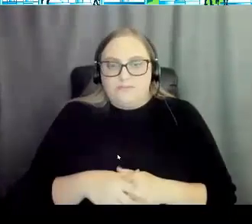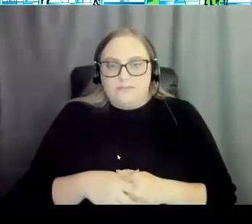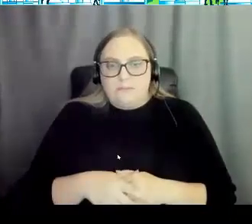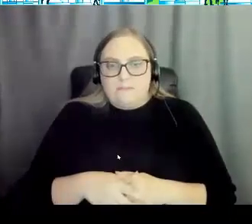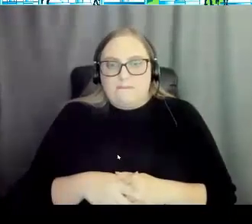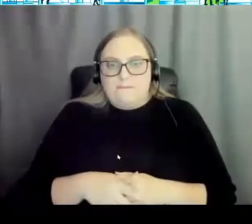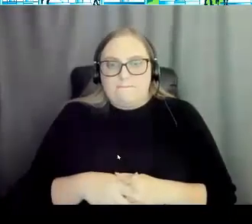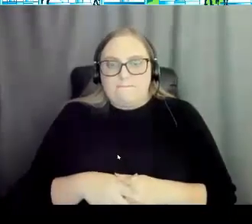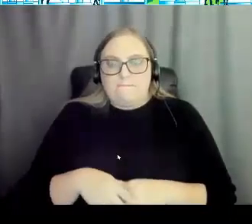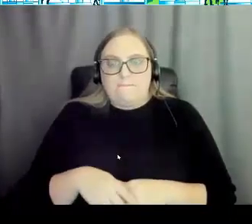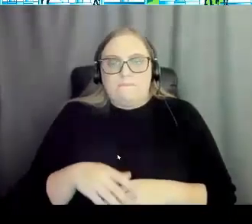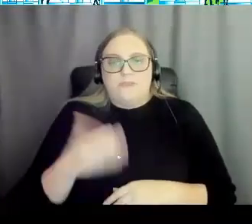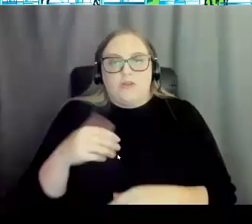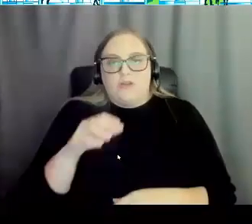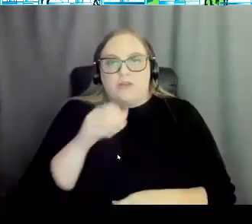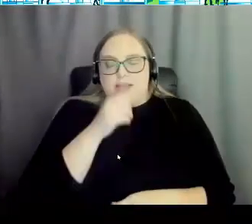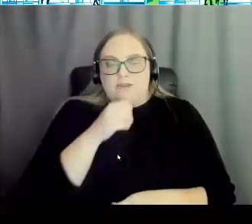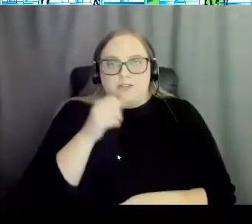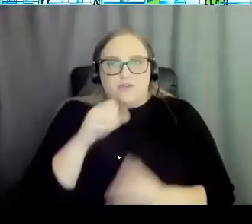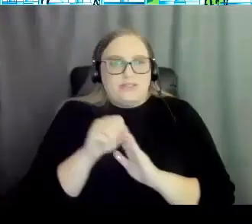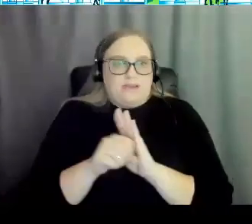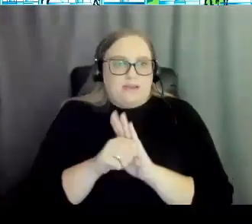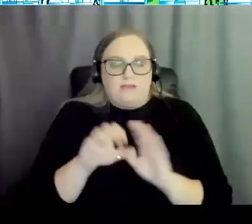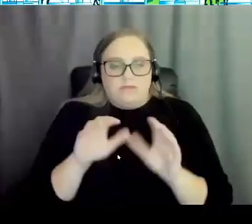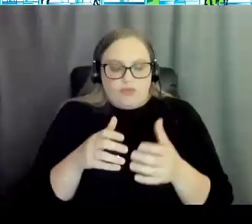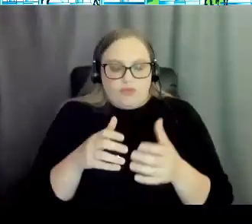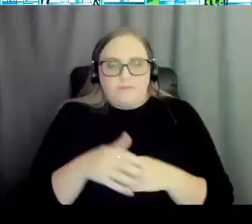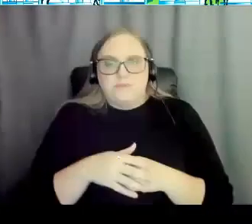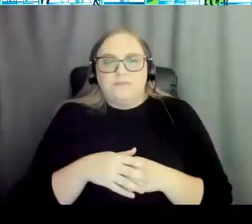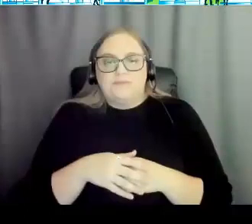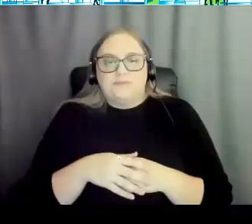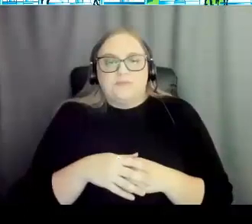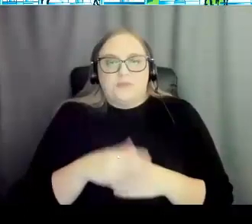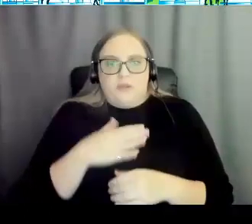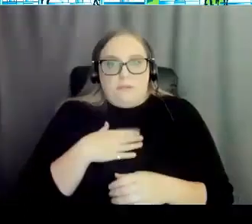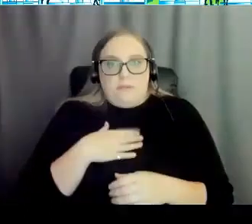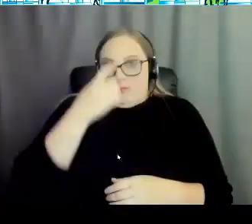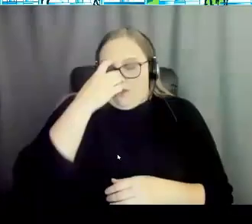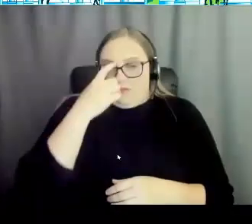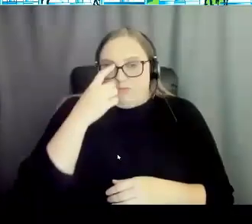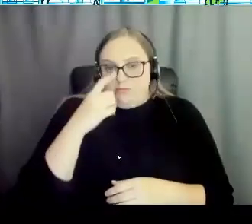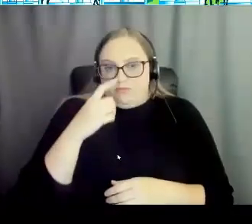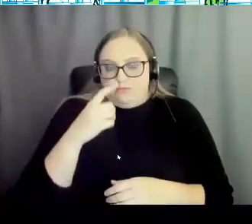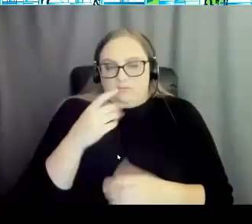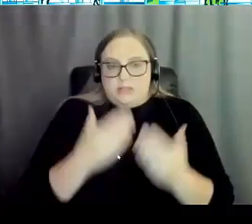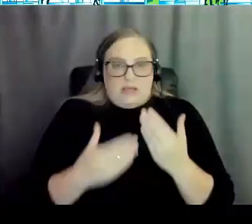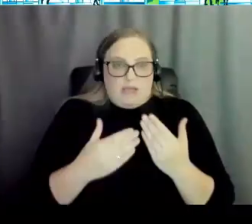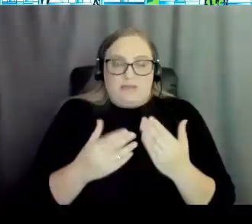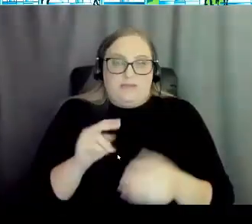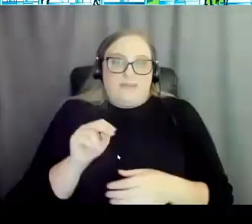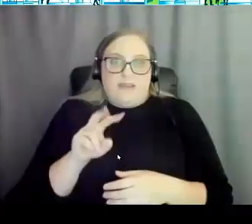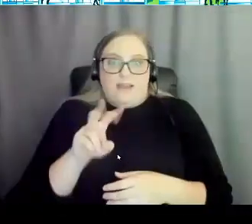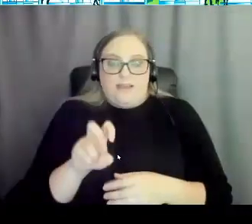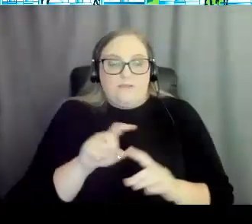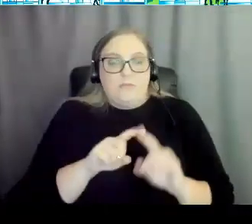David Tomlin from the Arizona State Consortium. Yeah. I guess in my mind, and this may be a little naive, but I'm